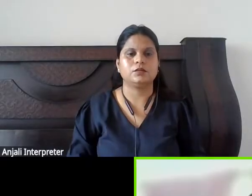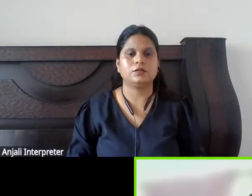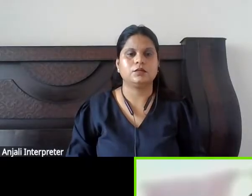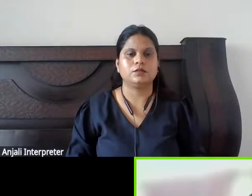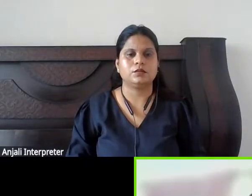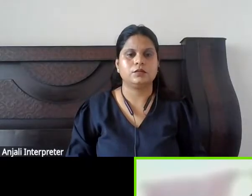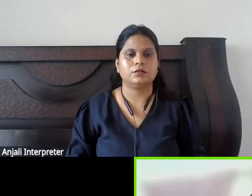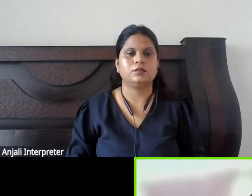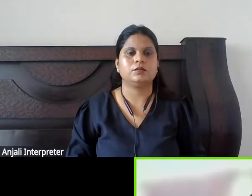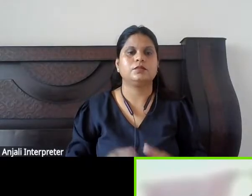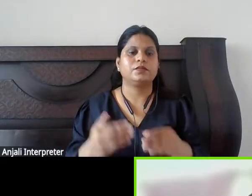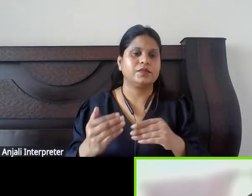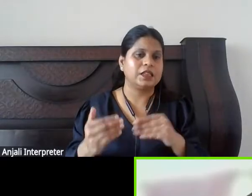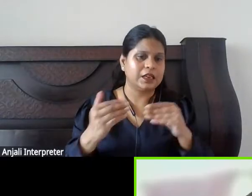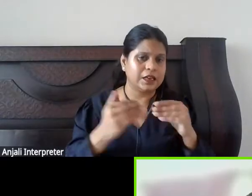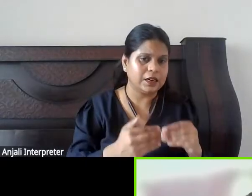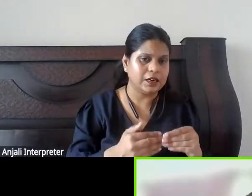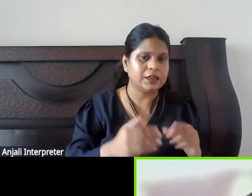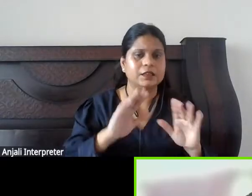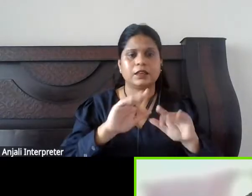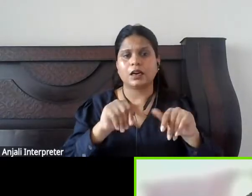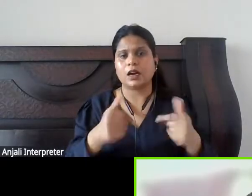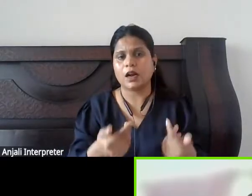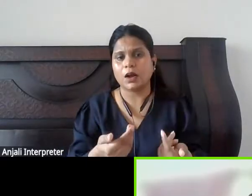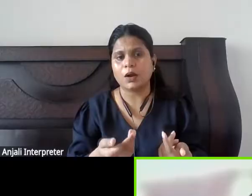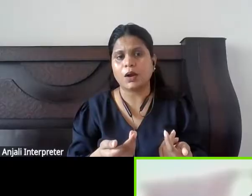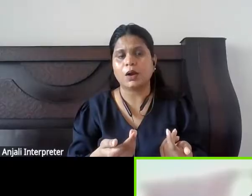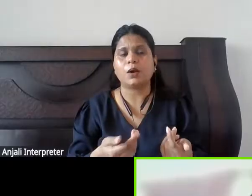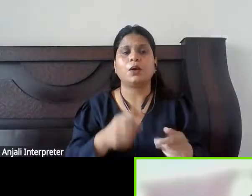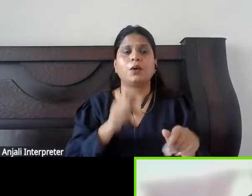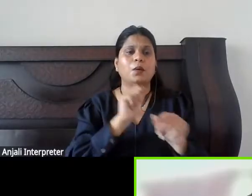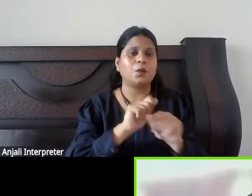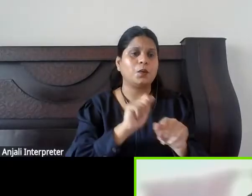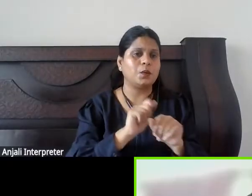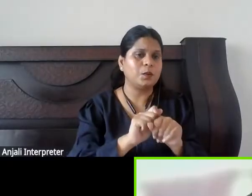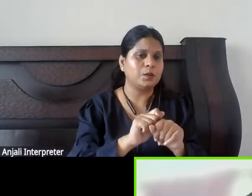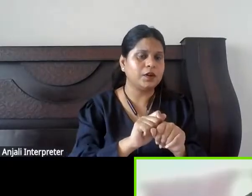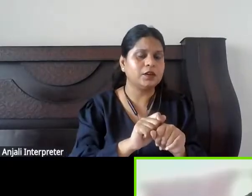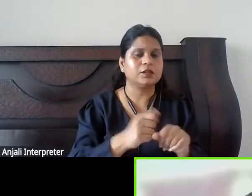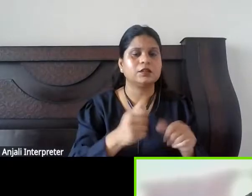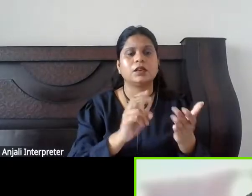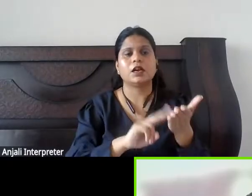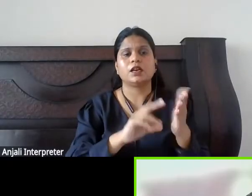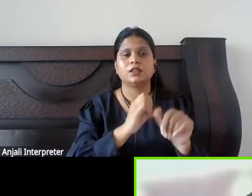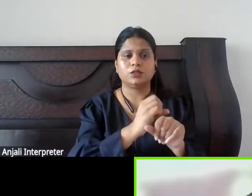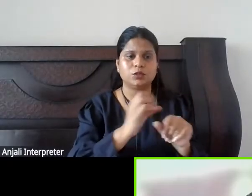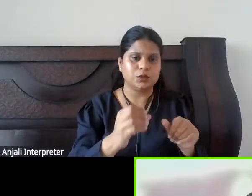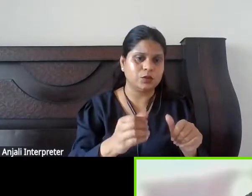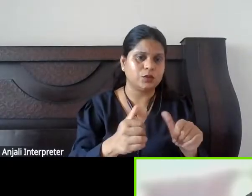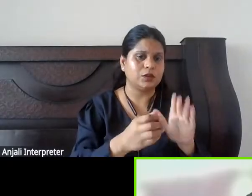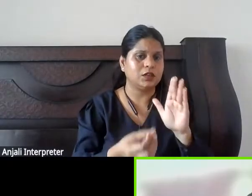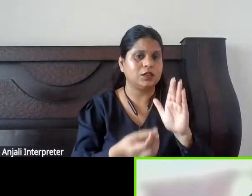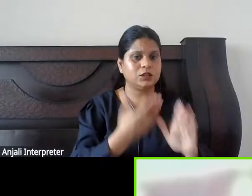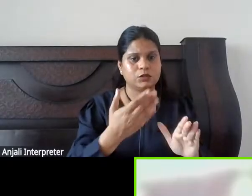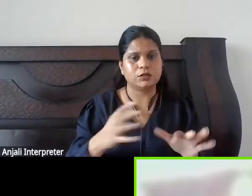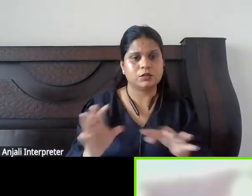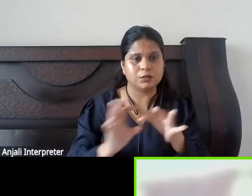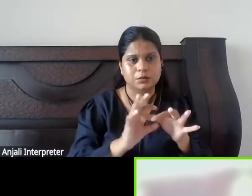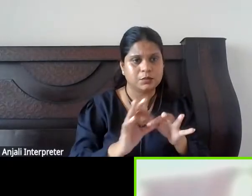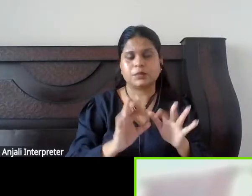comment that how can people working on ground, organizations, networks could play a part. Yeah,